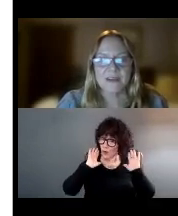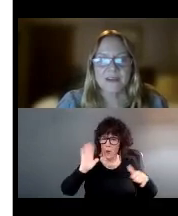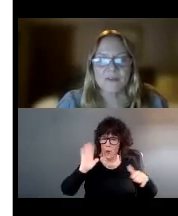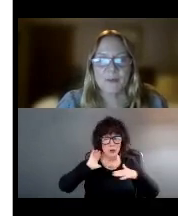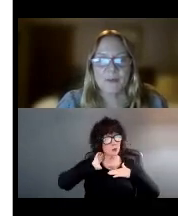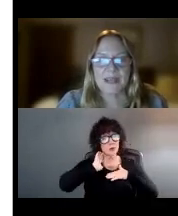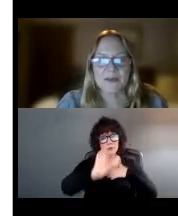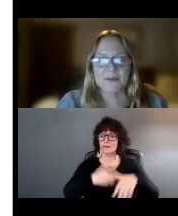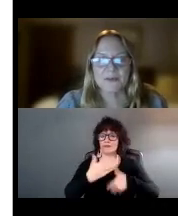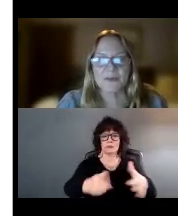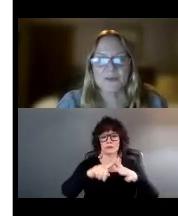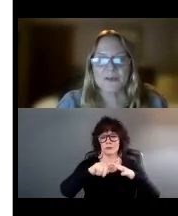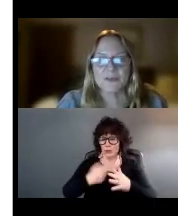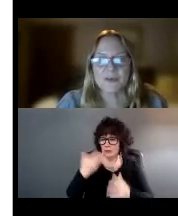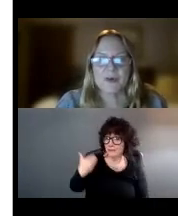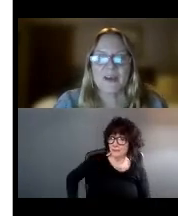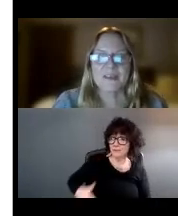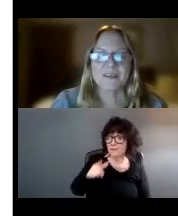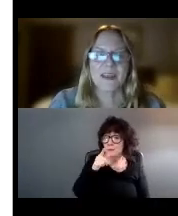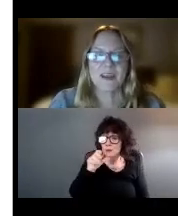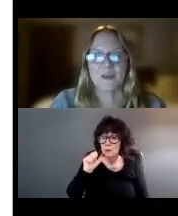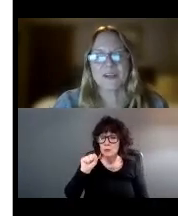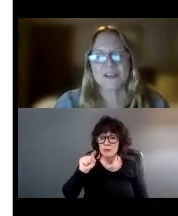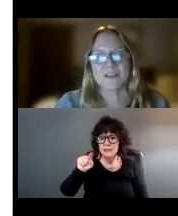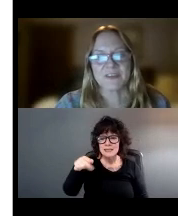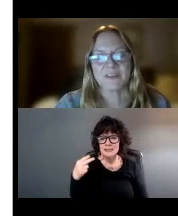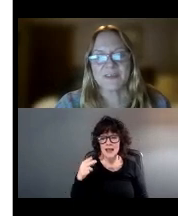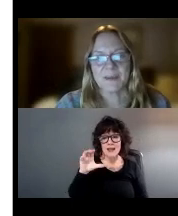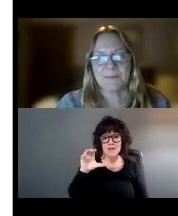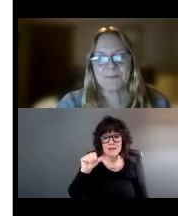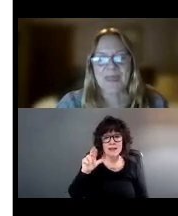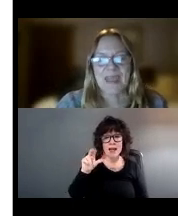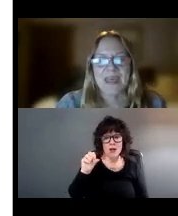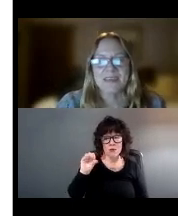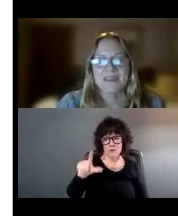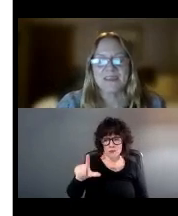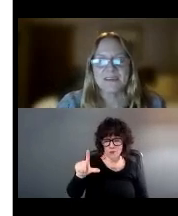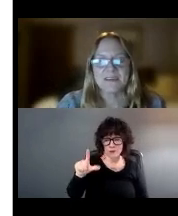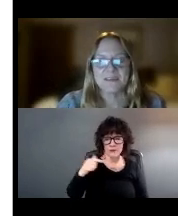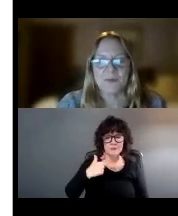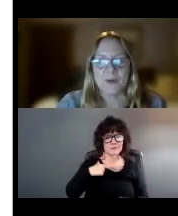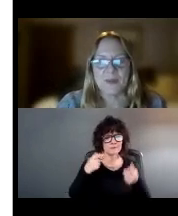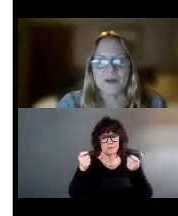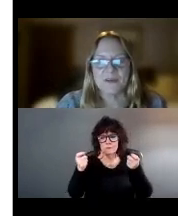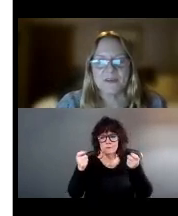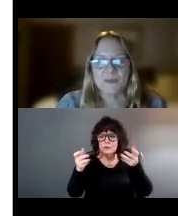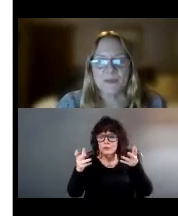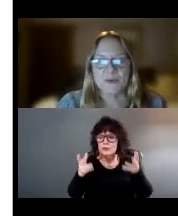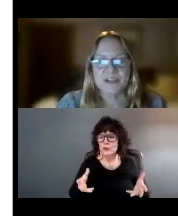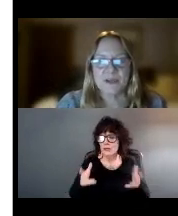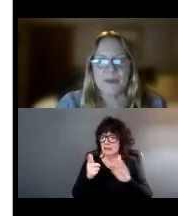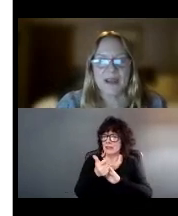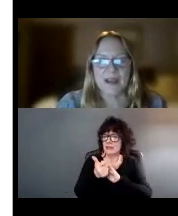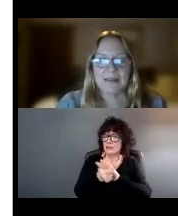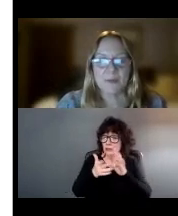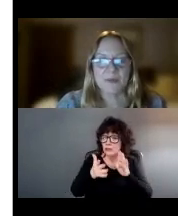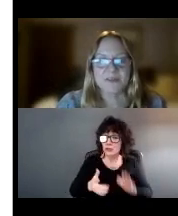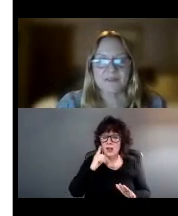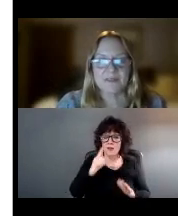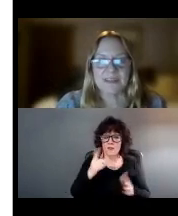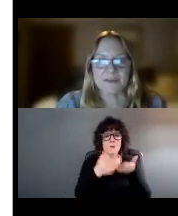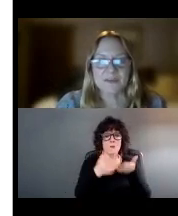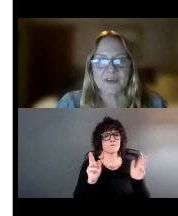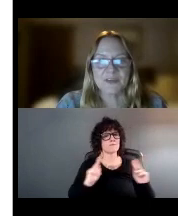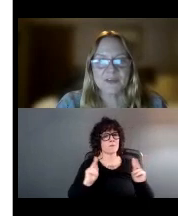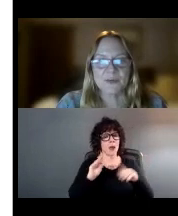Directing Attorney of Public Counsel's Consumer Rights and Economic Justice team. This series of webinars is brought to you by a